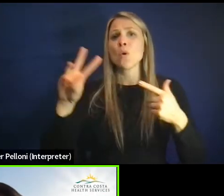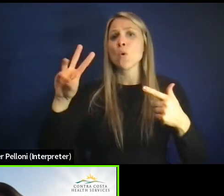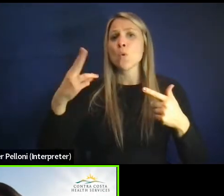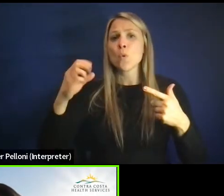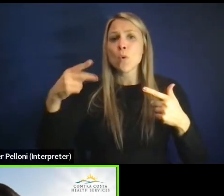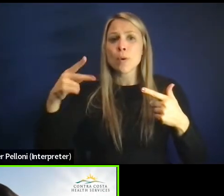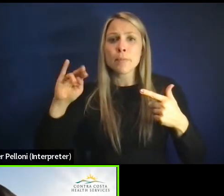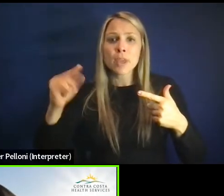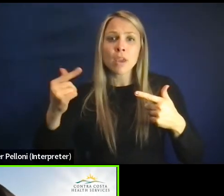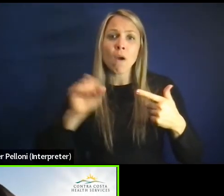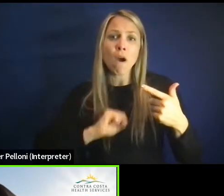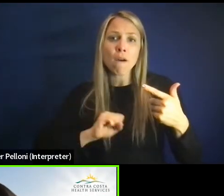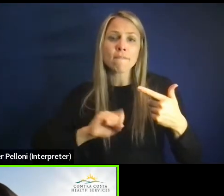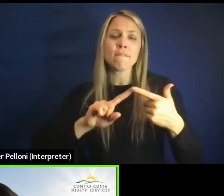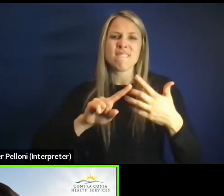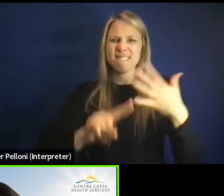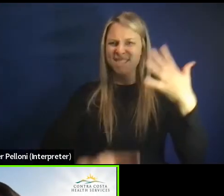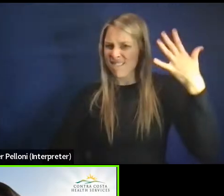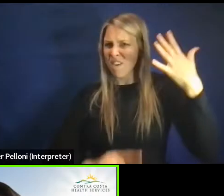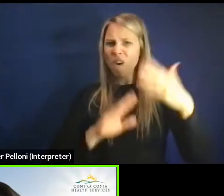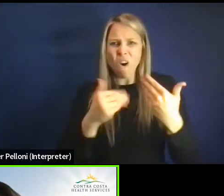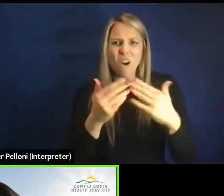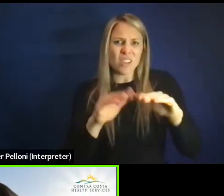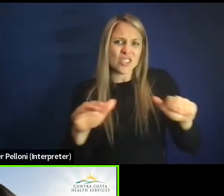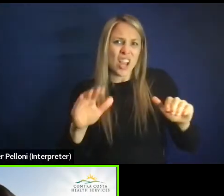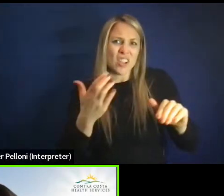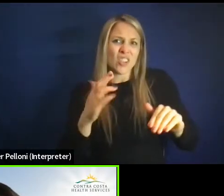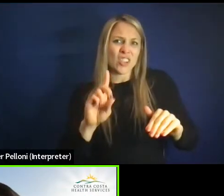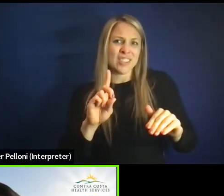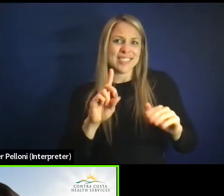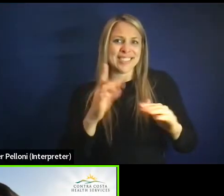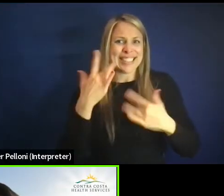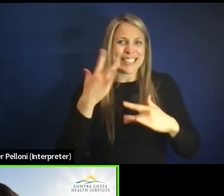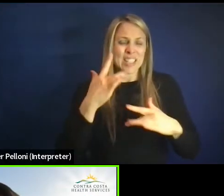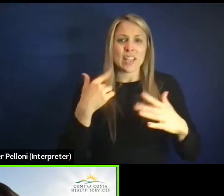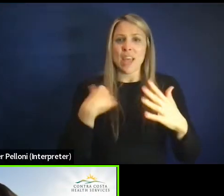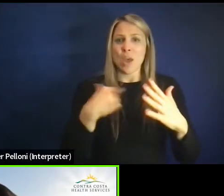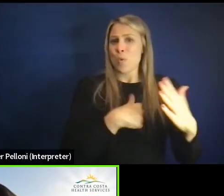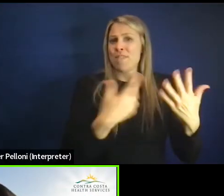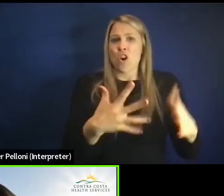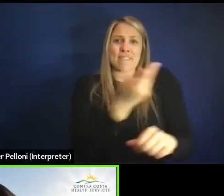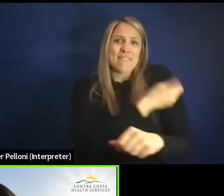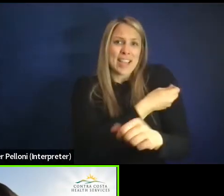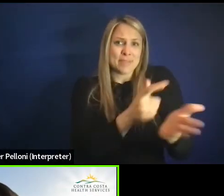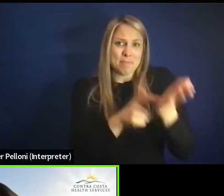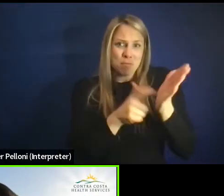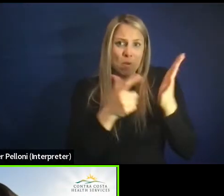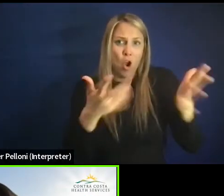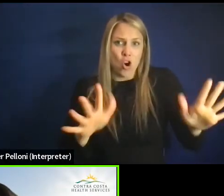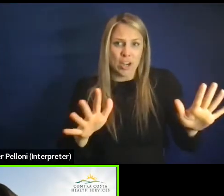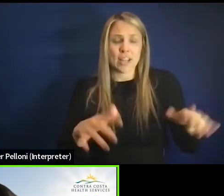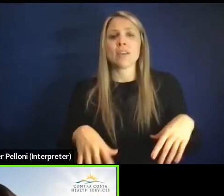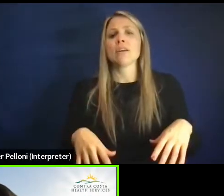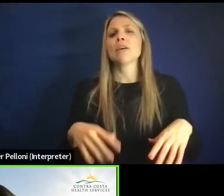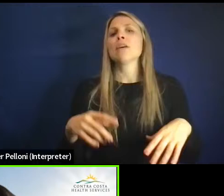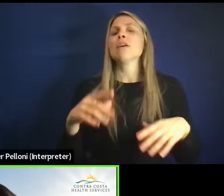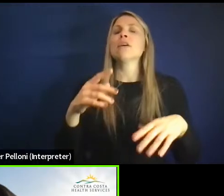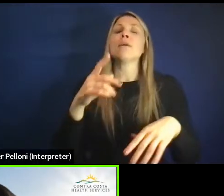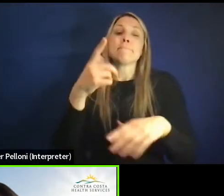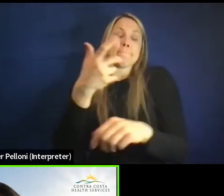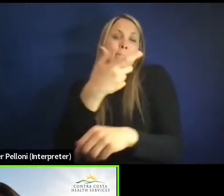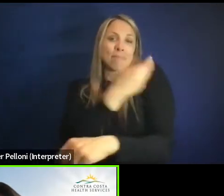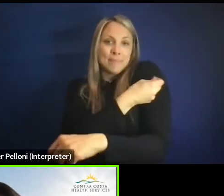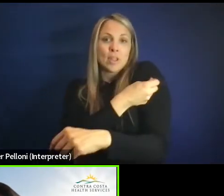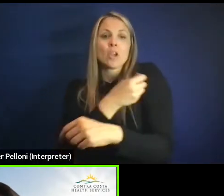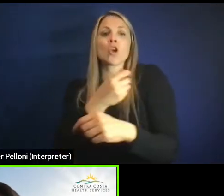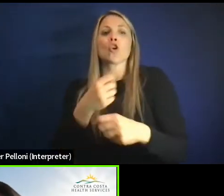cough, from all those other childhood diseases. So mandates are really important in creating a safe environment